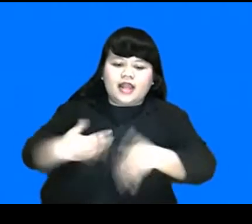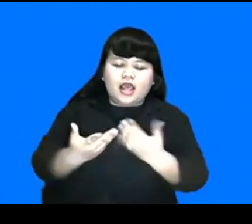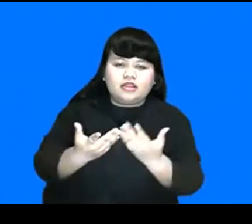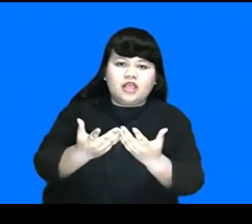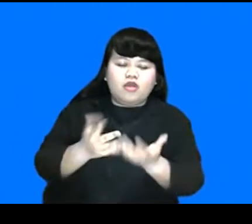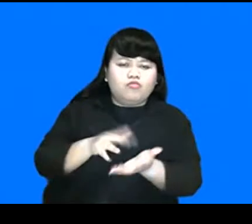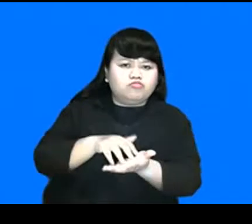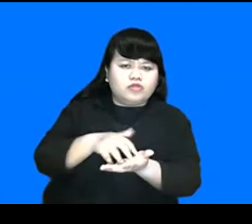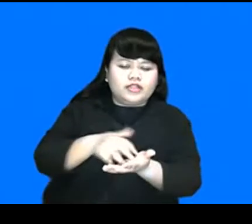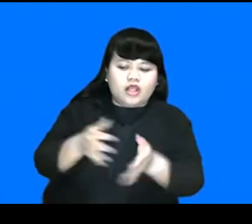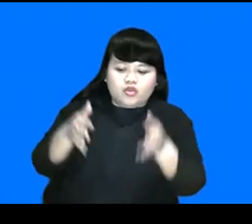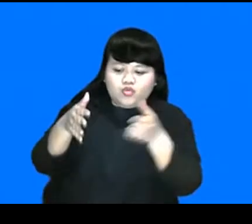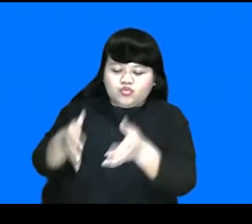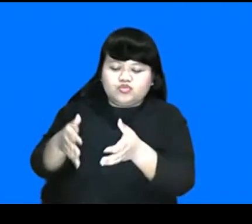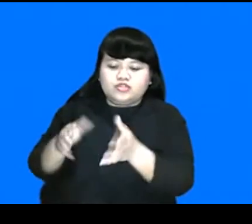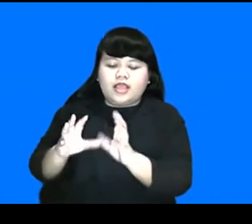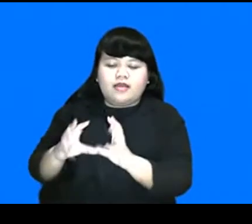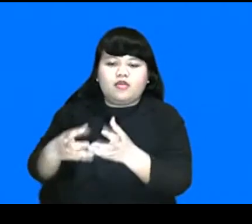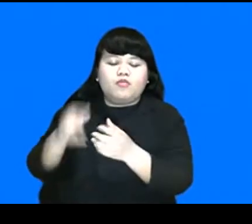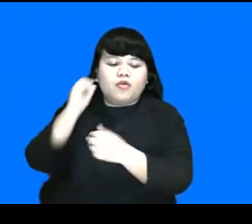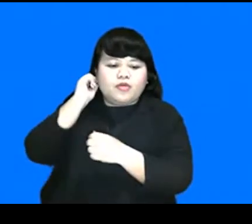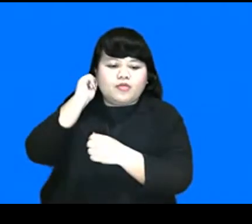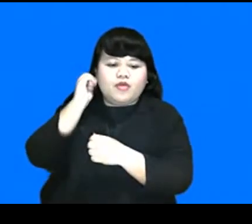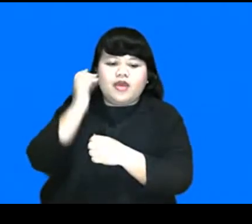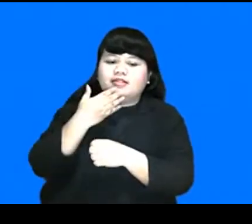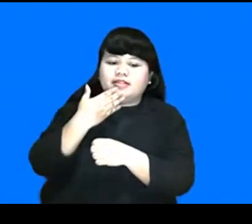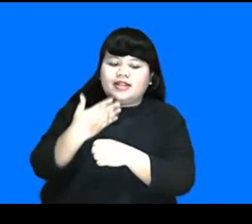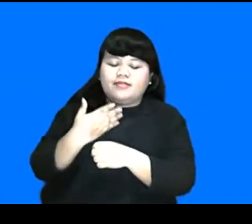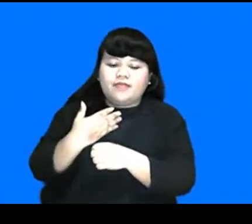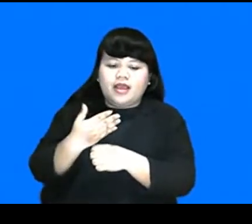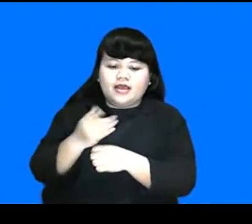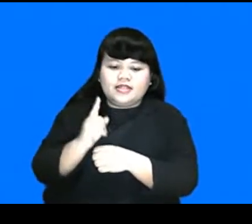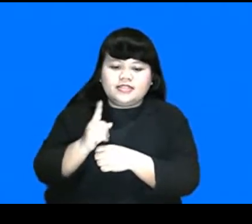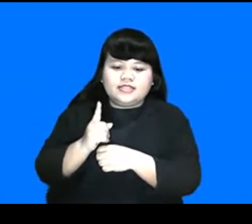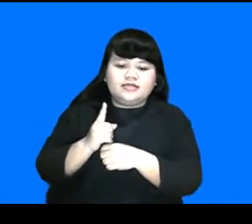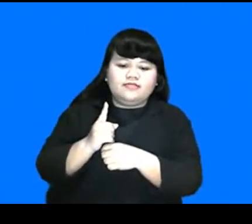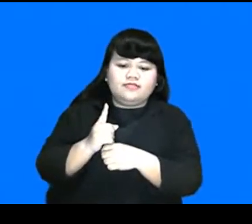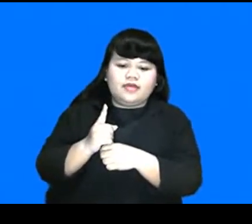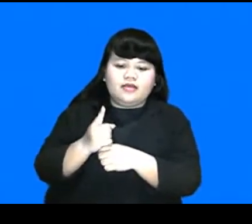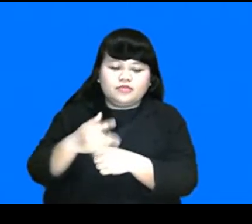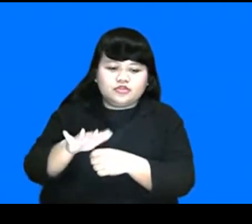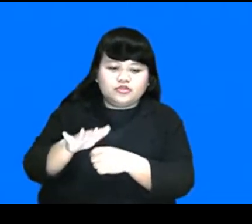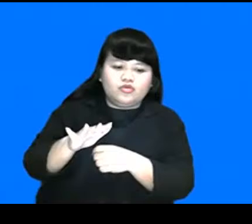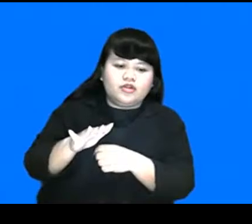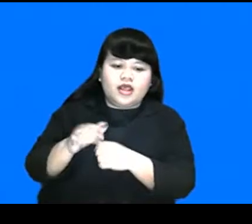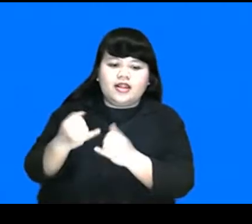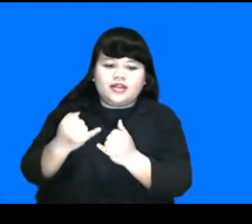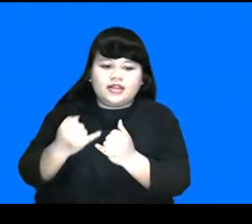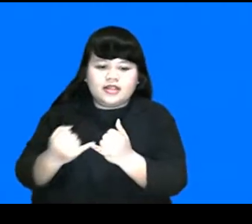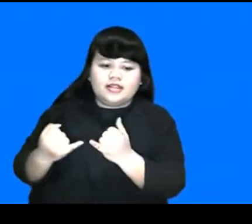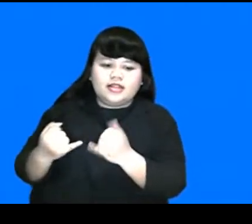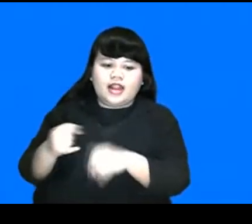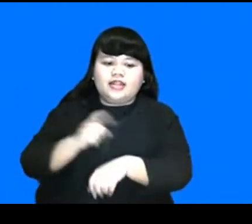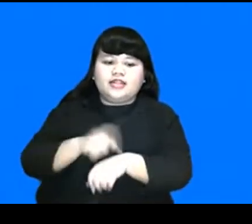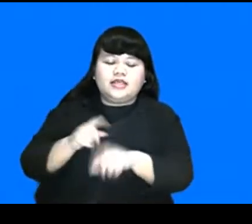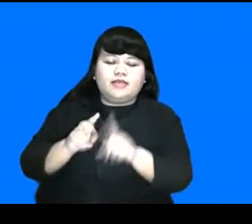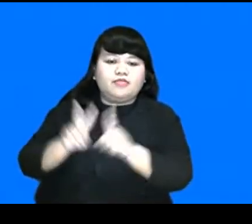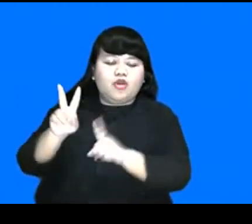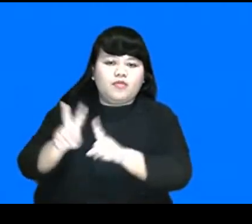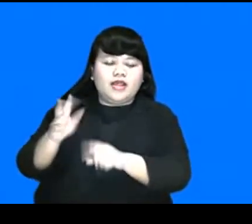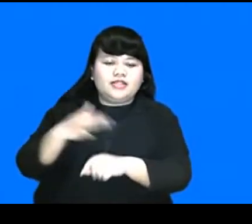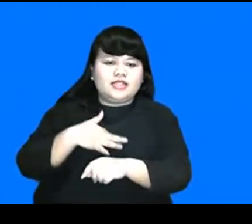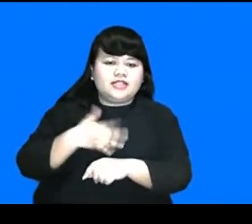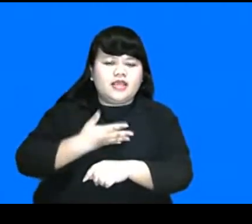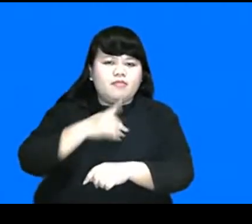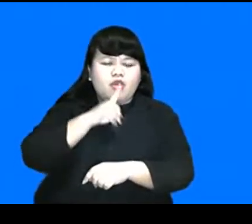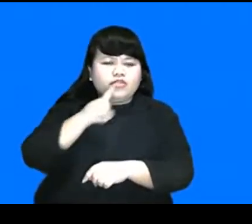very much. Because since we are arriving at a time already, what I would like to ask is that I will go one round